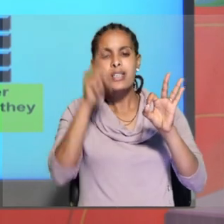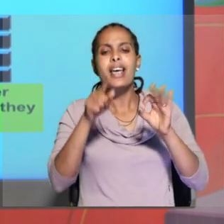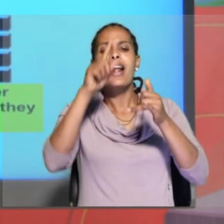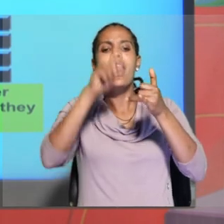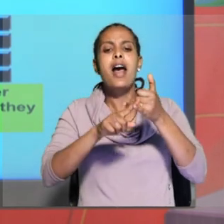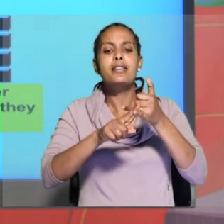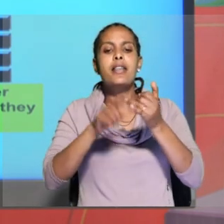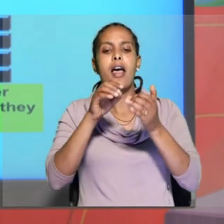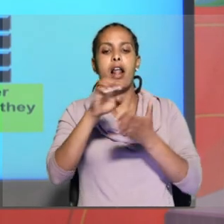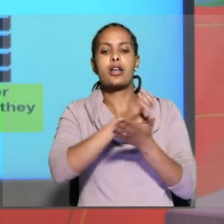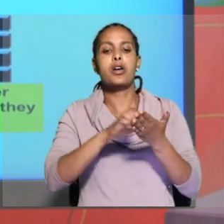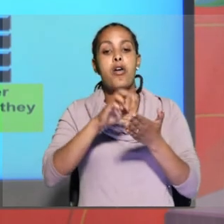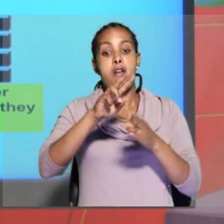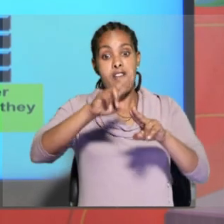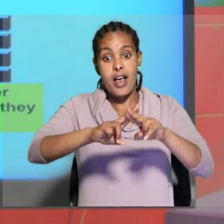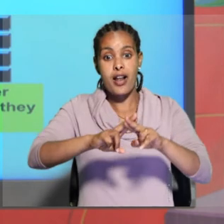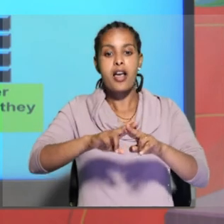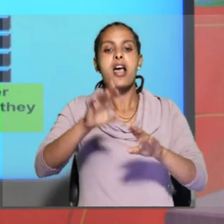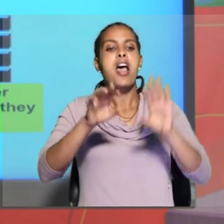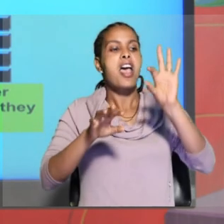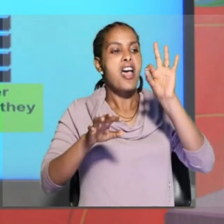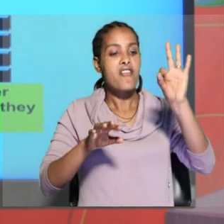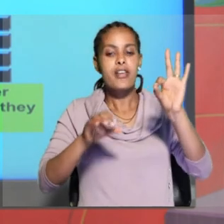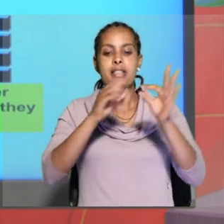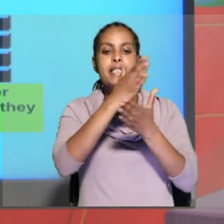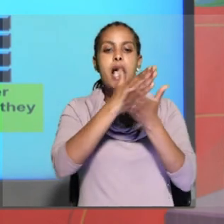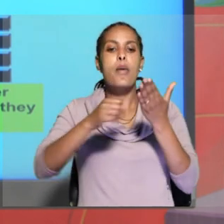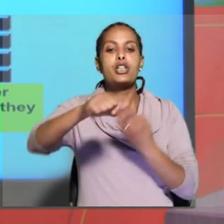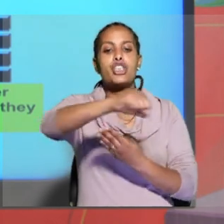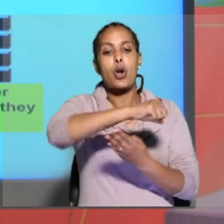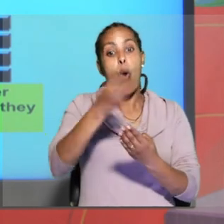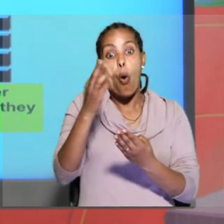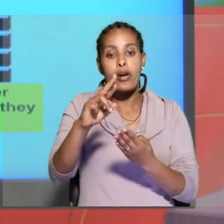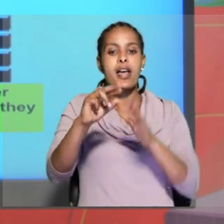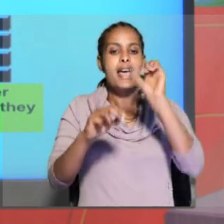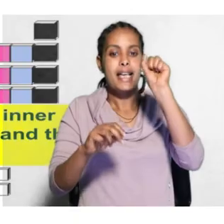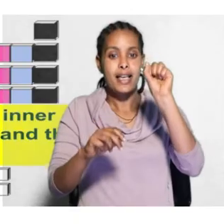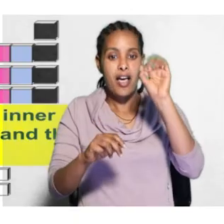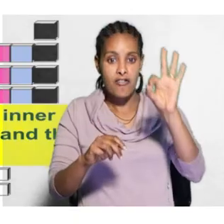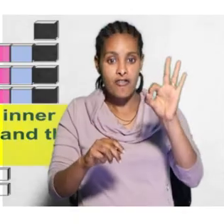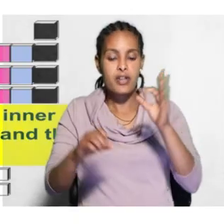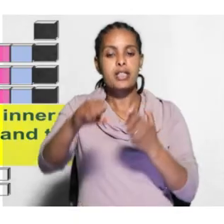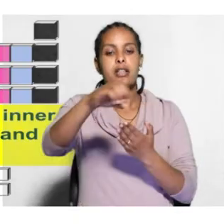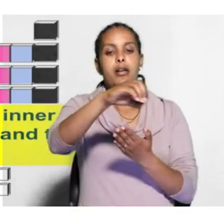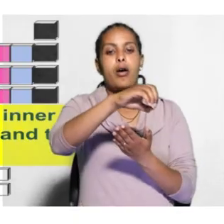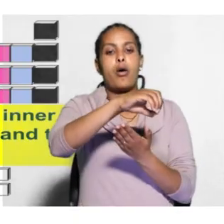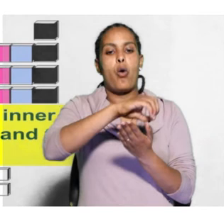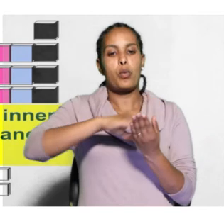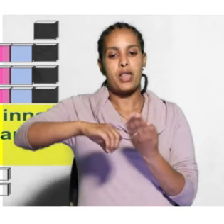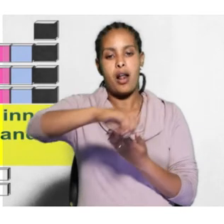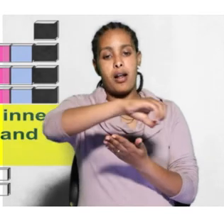last electrons fall onto F subshell, F orbital. There are 2 series of F